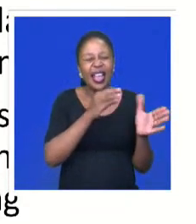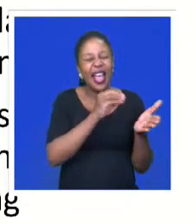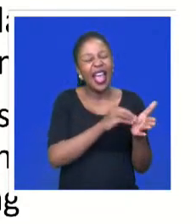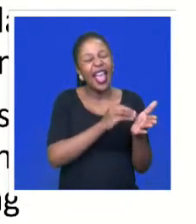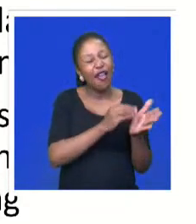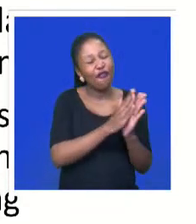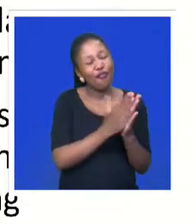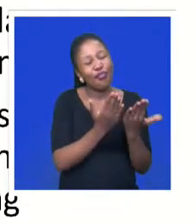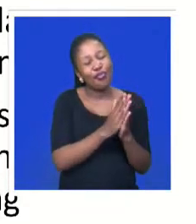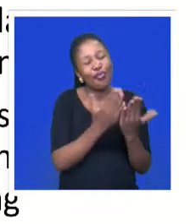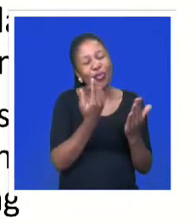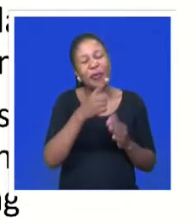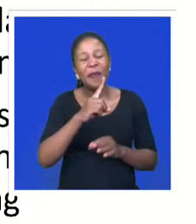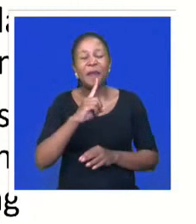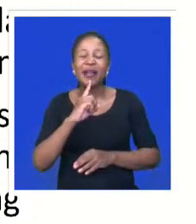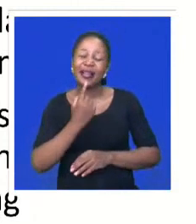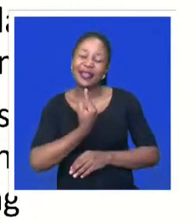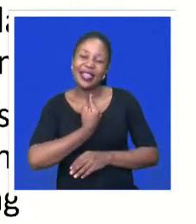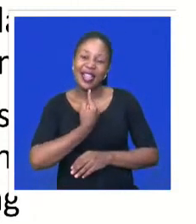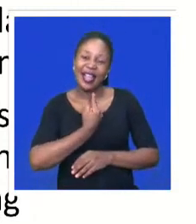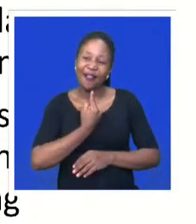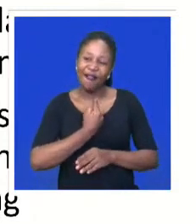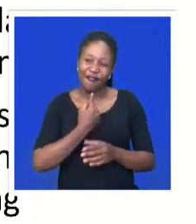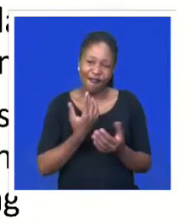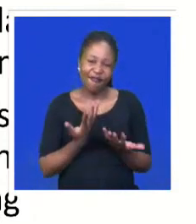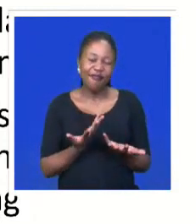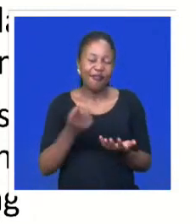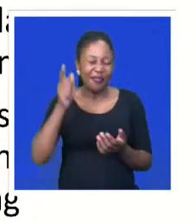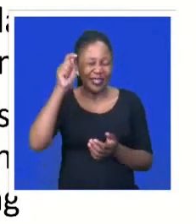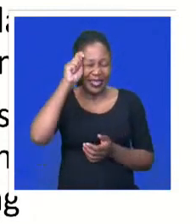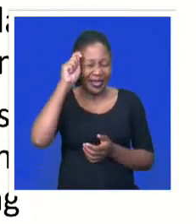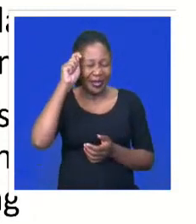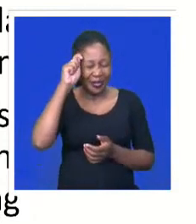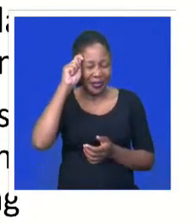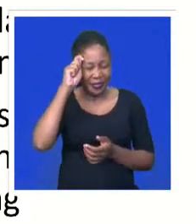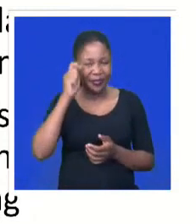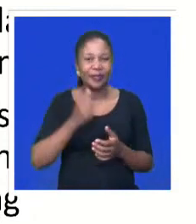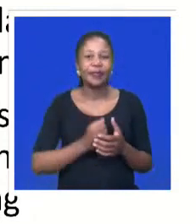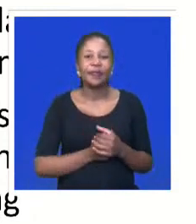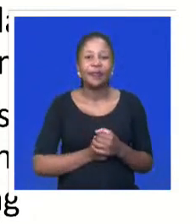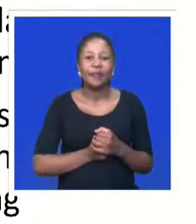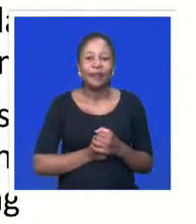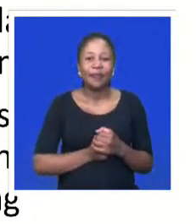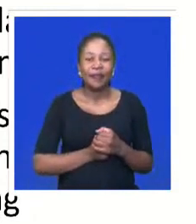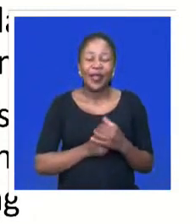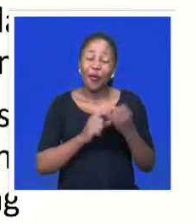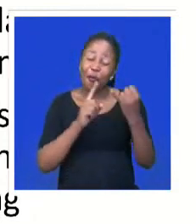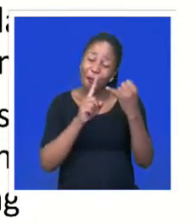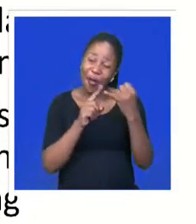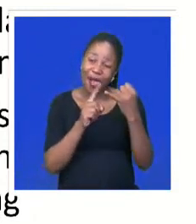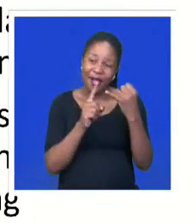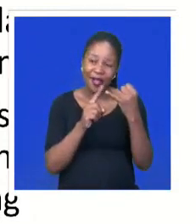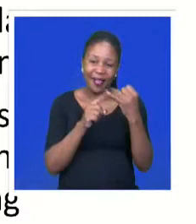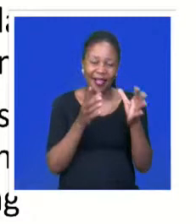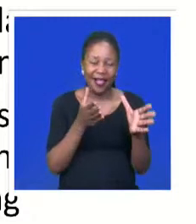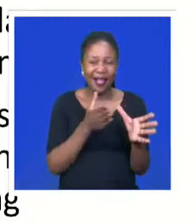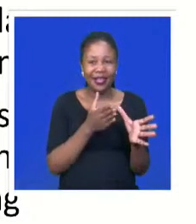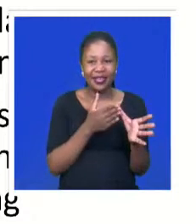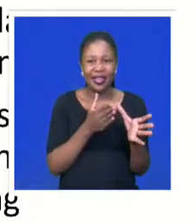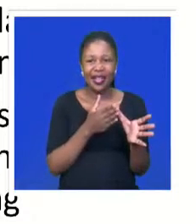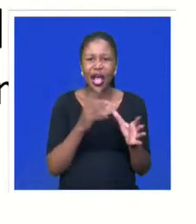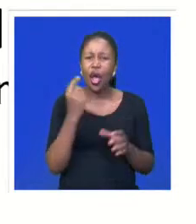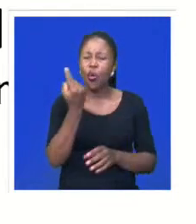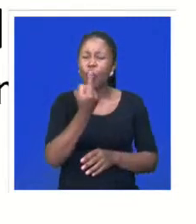Okay, dear Lena, the answers to our questions. Question 1 said, who created the